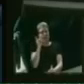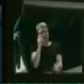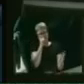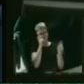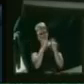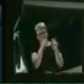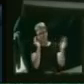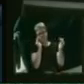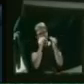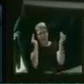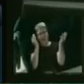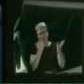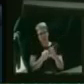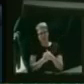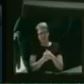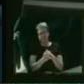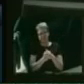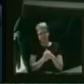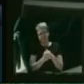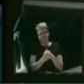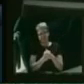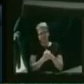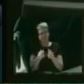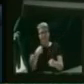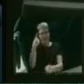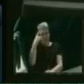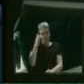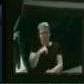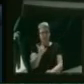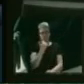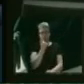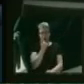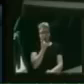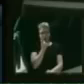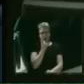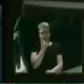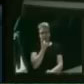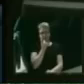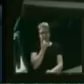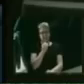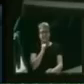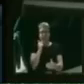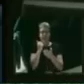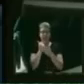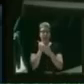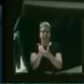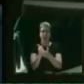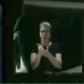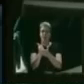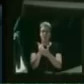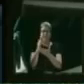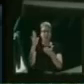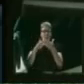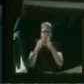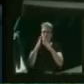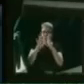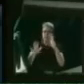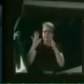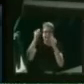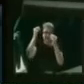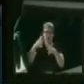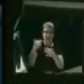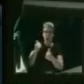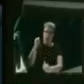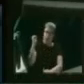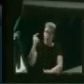And I just think that is real wrong, and it's not helping the morale of the teachers, because now they're all